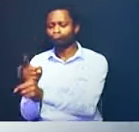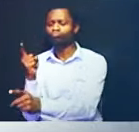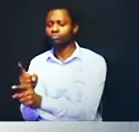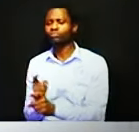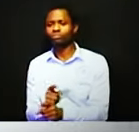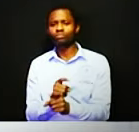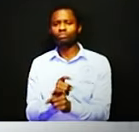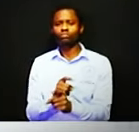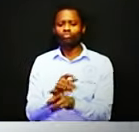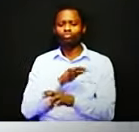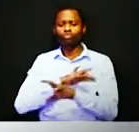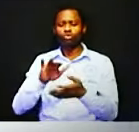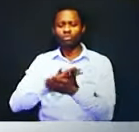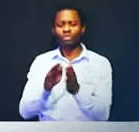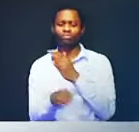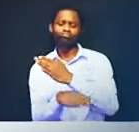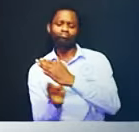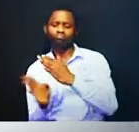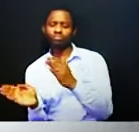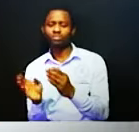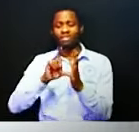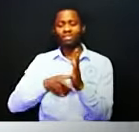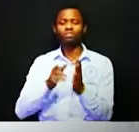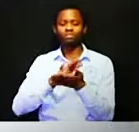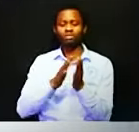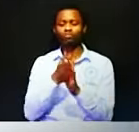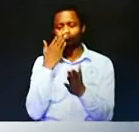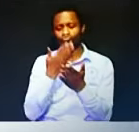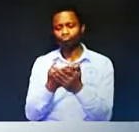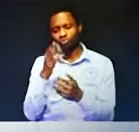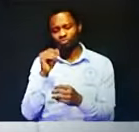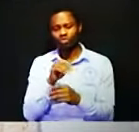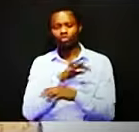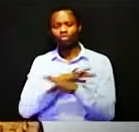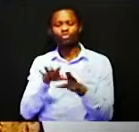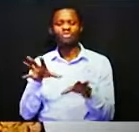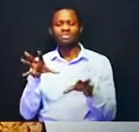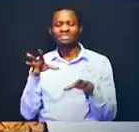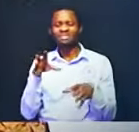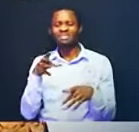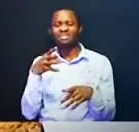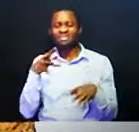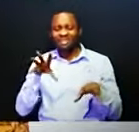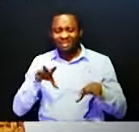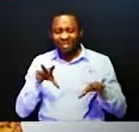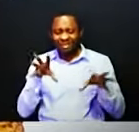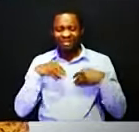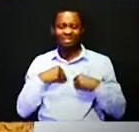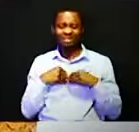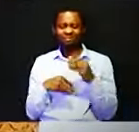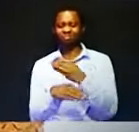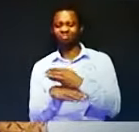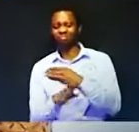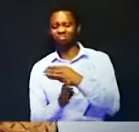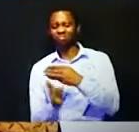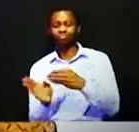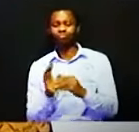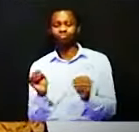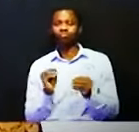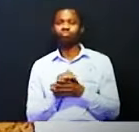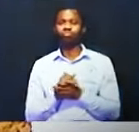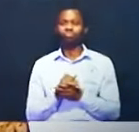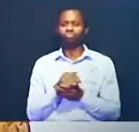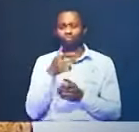And you be a good man. Na obeye ni papa. Don't like bribery and corruption. Bo modin asa unye ketase she. Don't